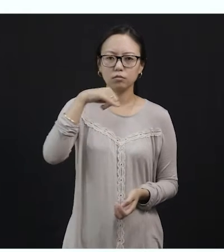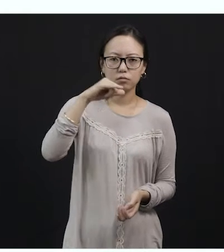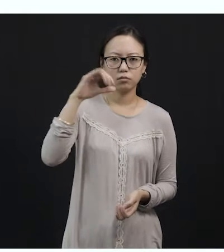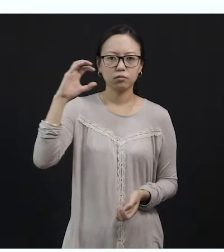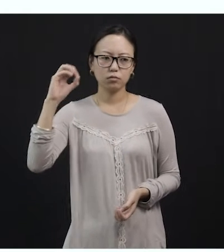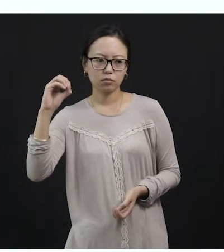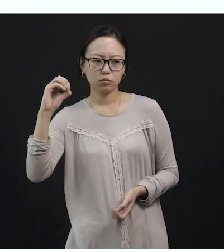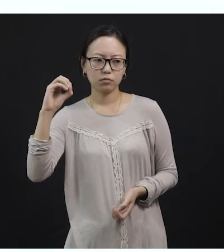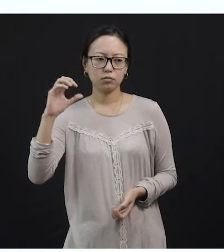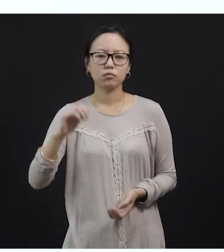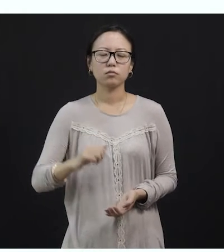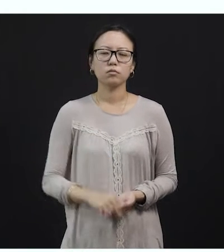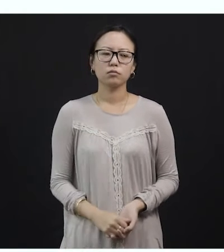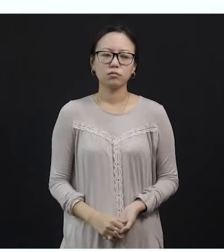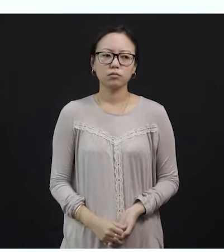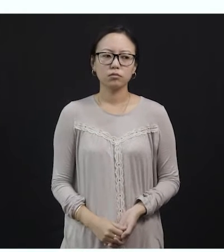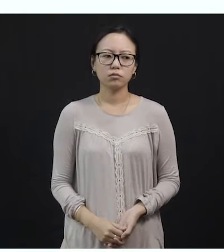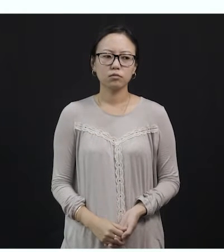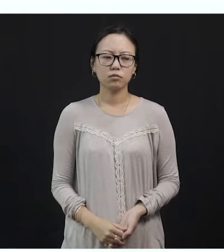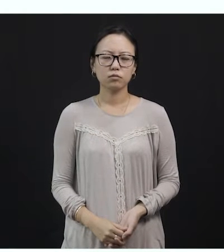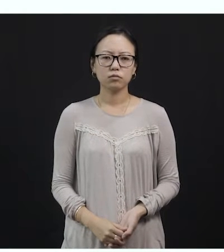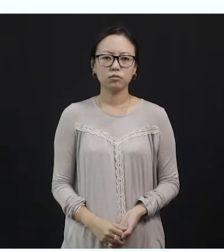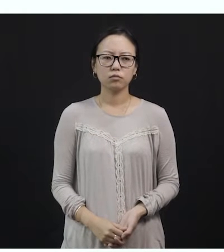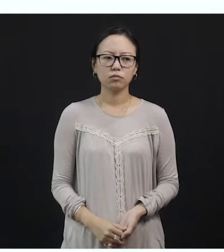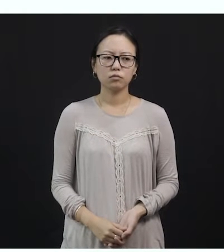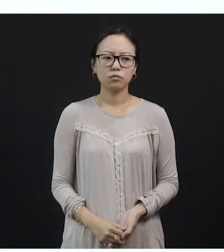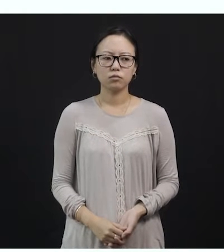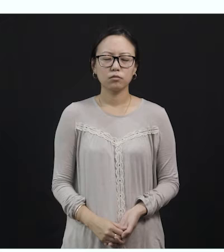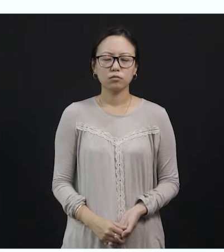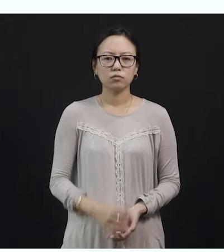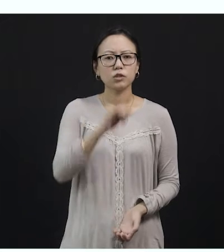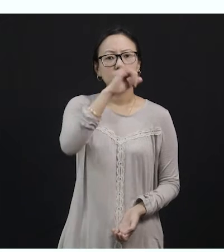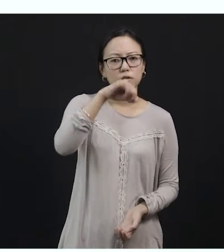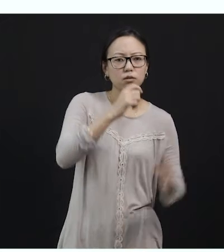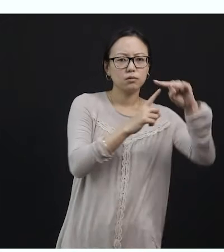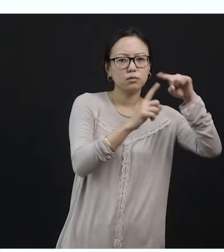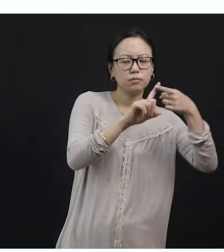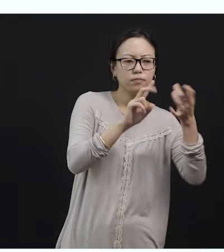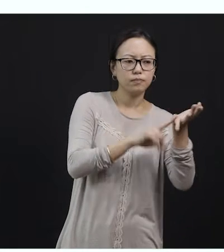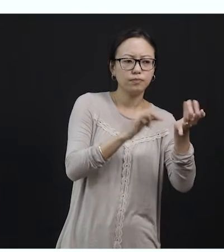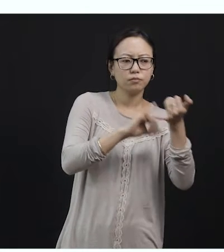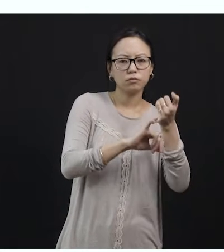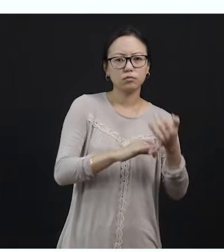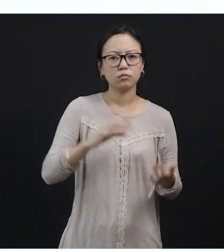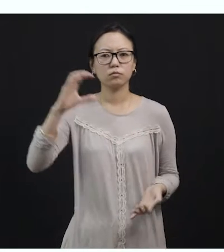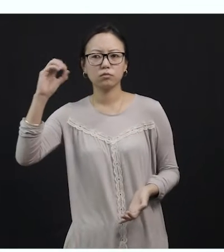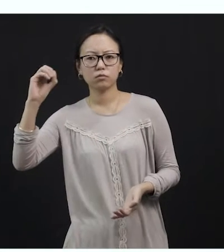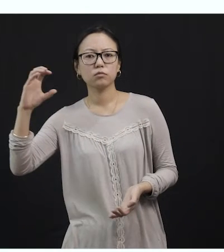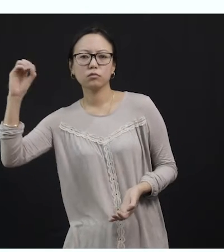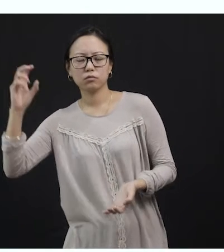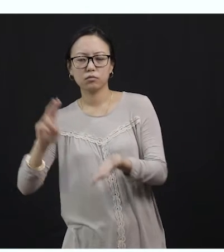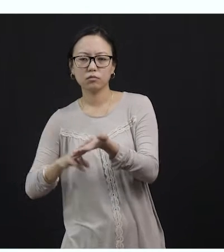as 0 1s, okay? So when you combine 6 and 0 together, you get